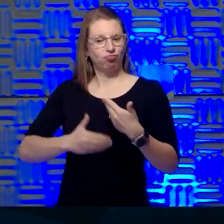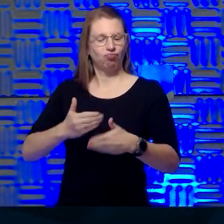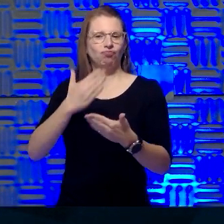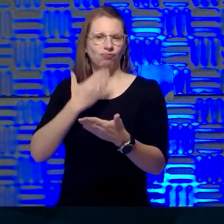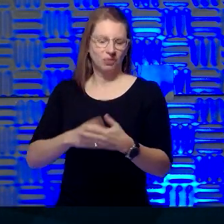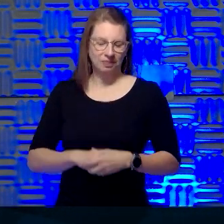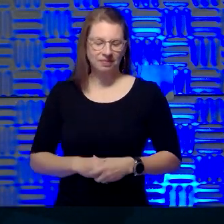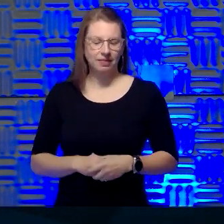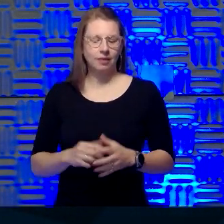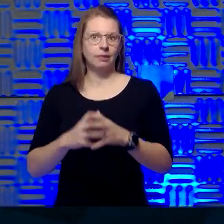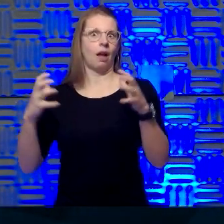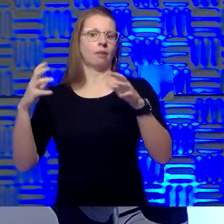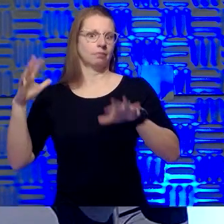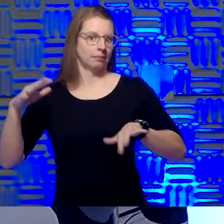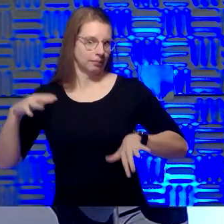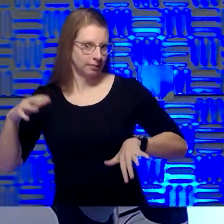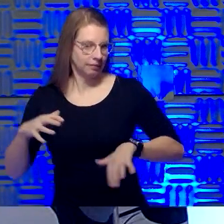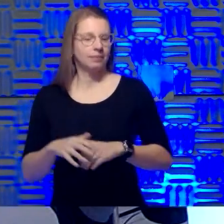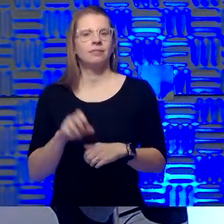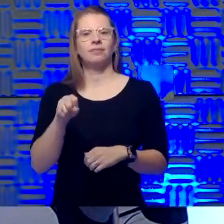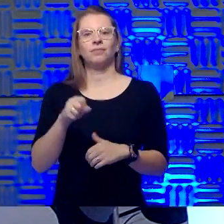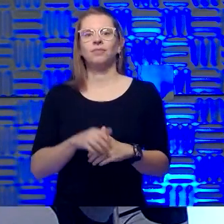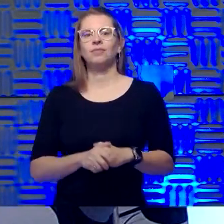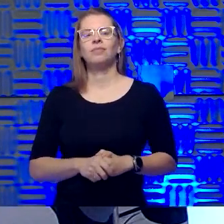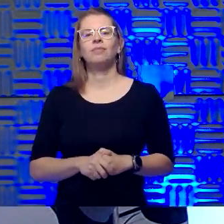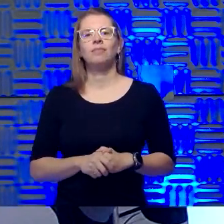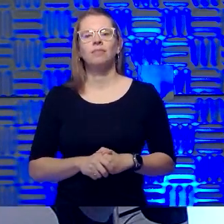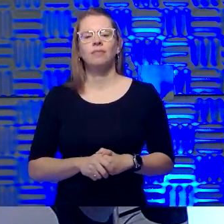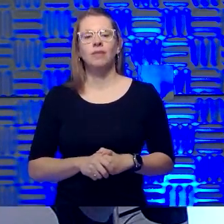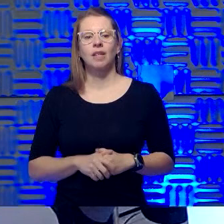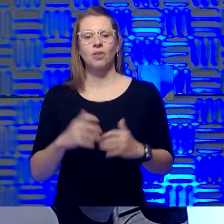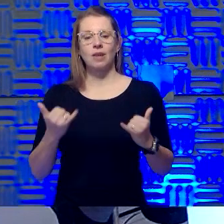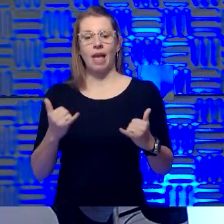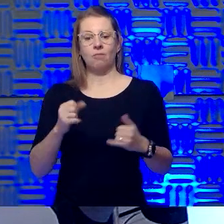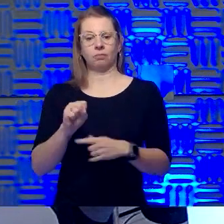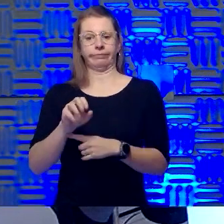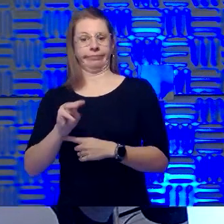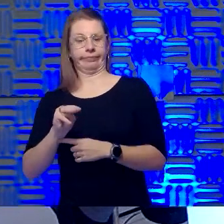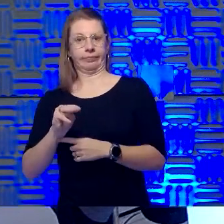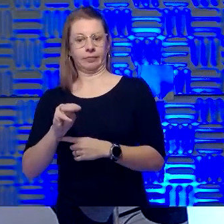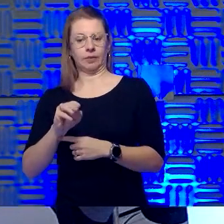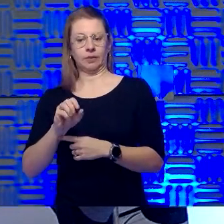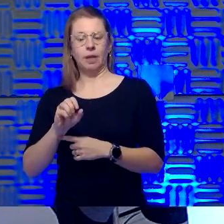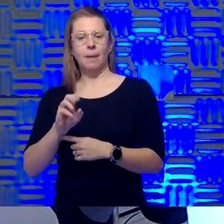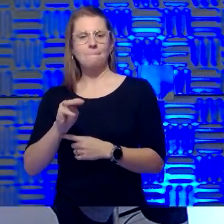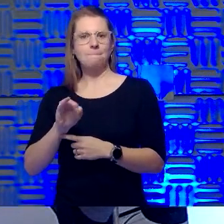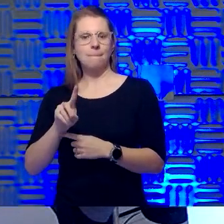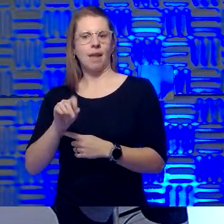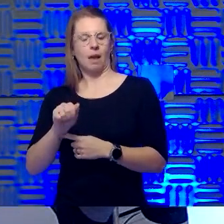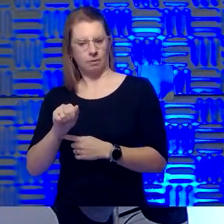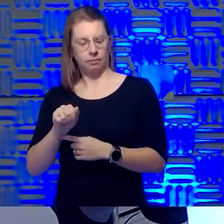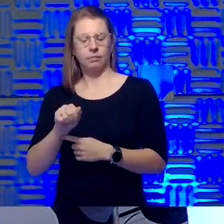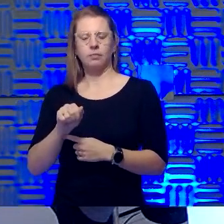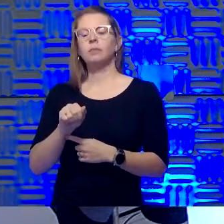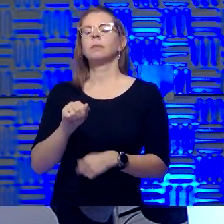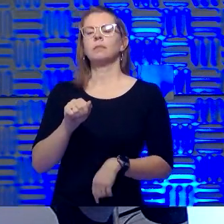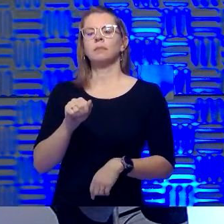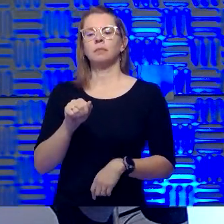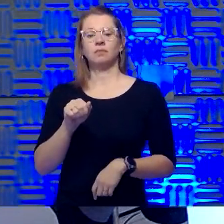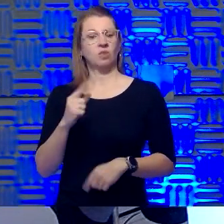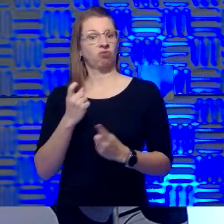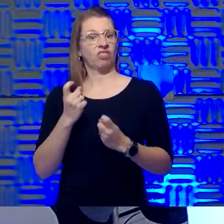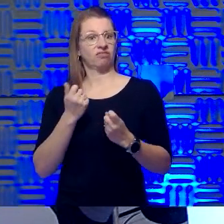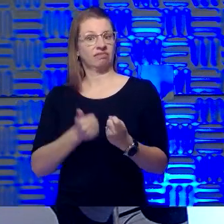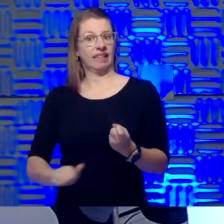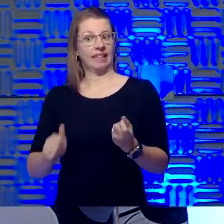rain. All right. Well, let's turn, because I know that rural topics can often have a special interest, and let's see if there's